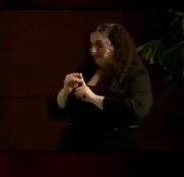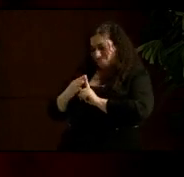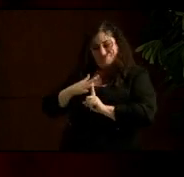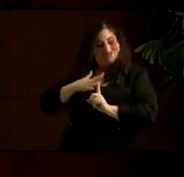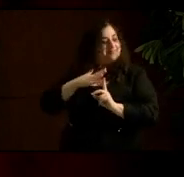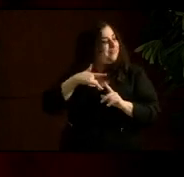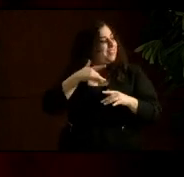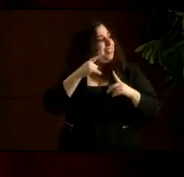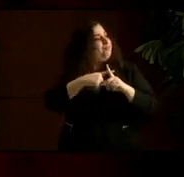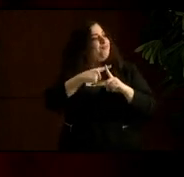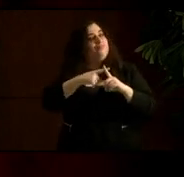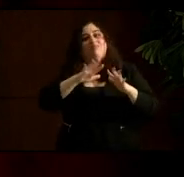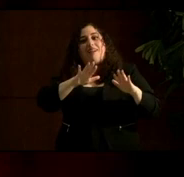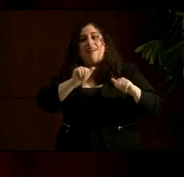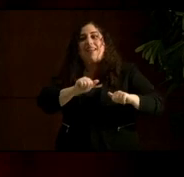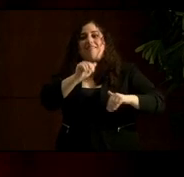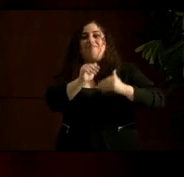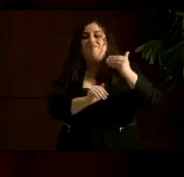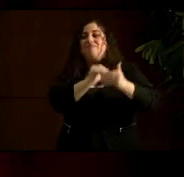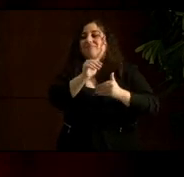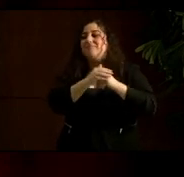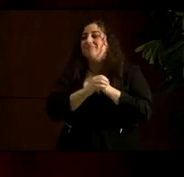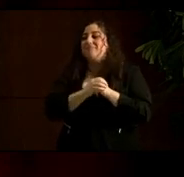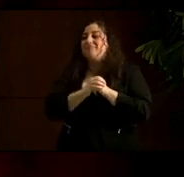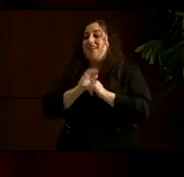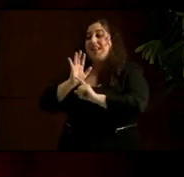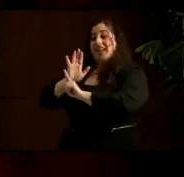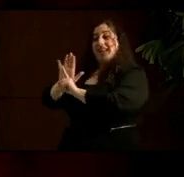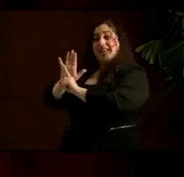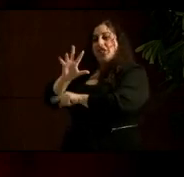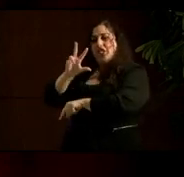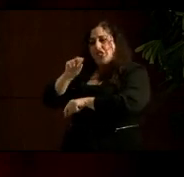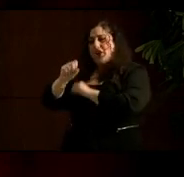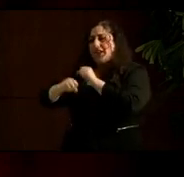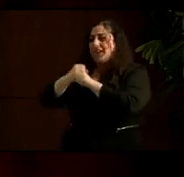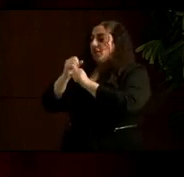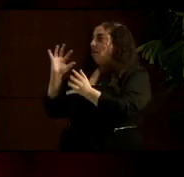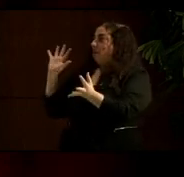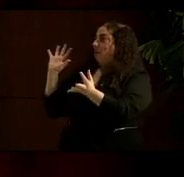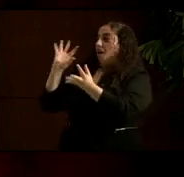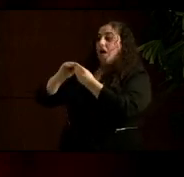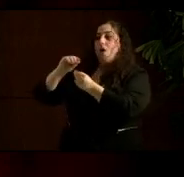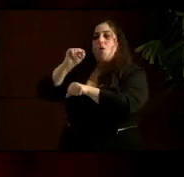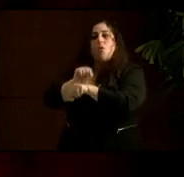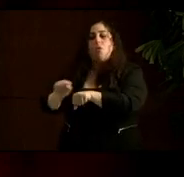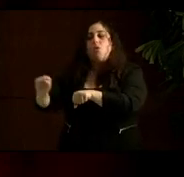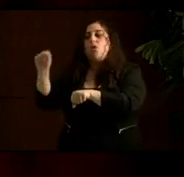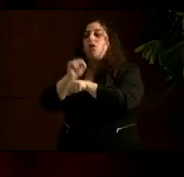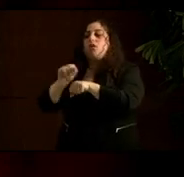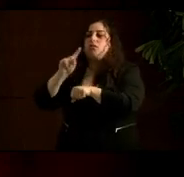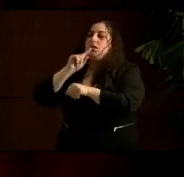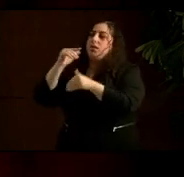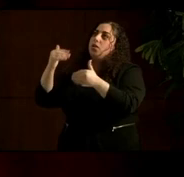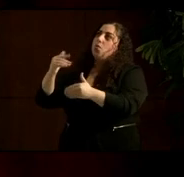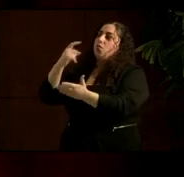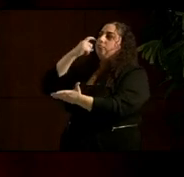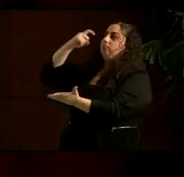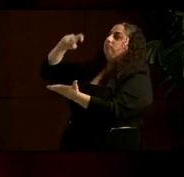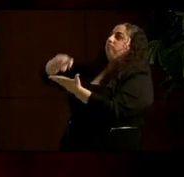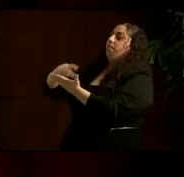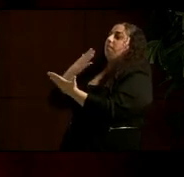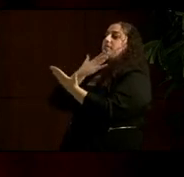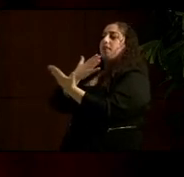his many decades of contributions to SDSU. Congratulations, Jim, on this much-deserved